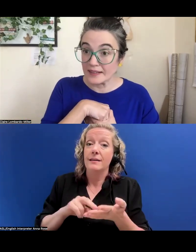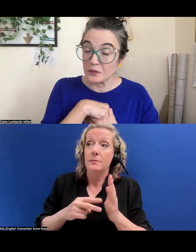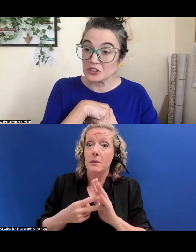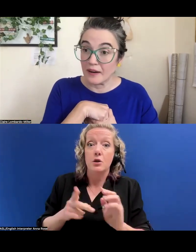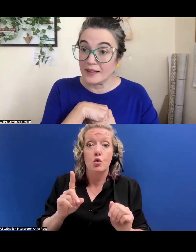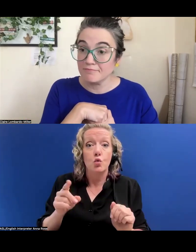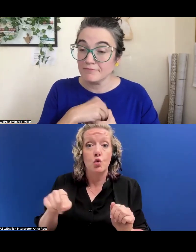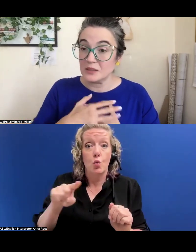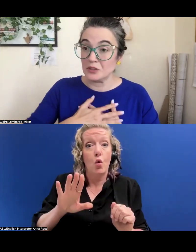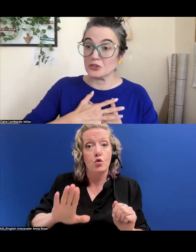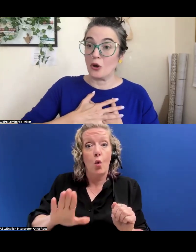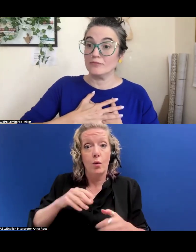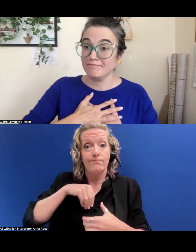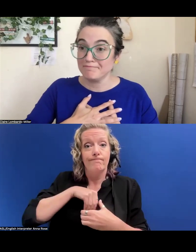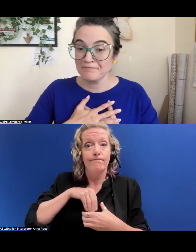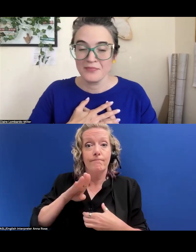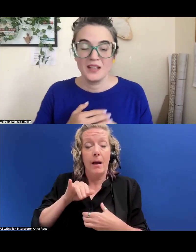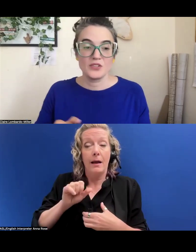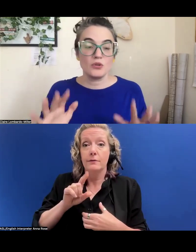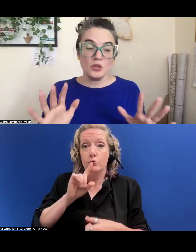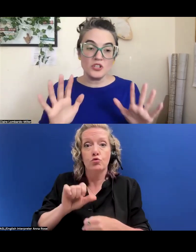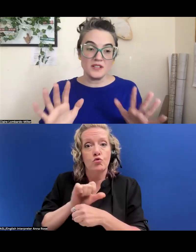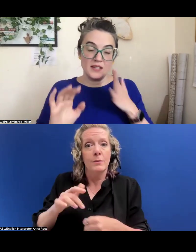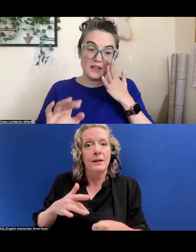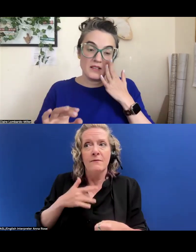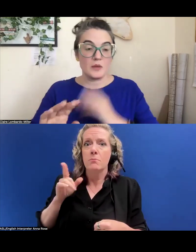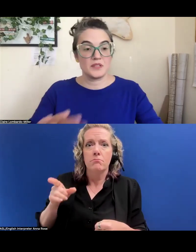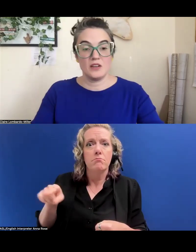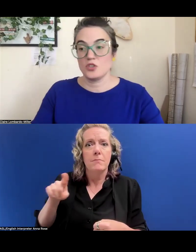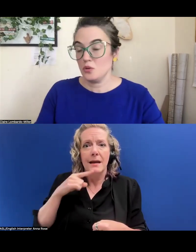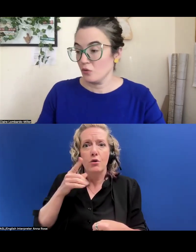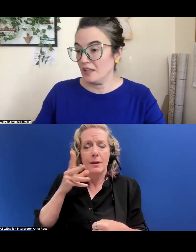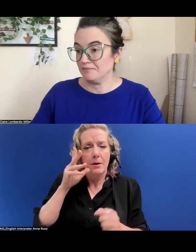sign language or not, deep in your soul? So you just did